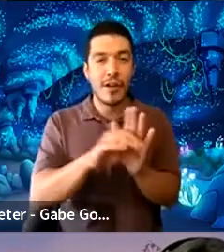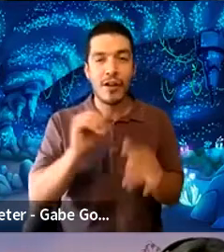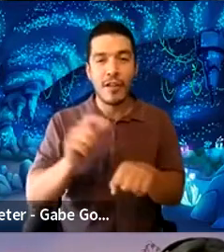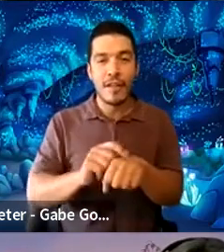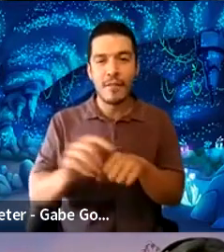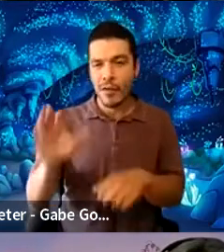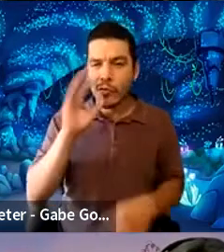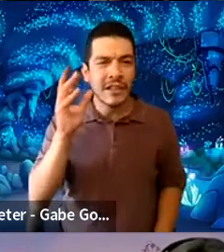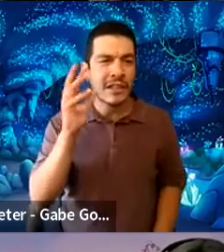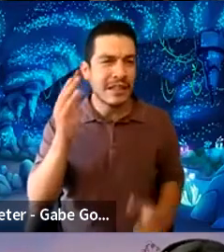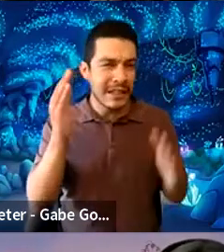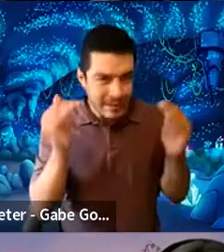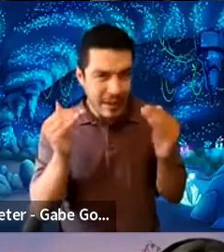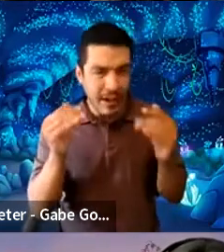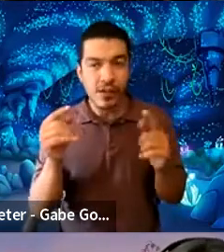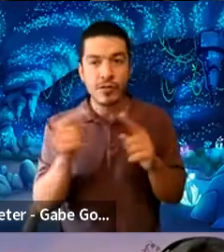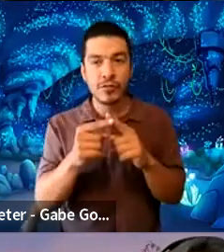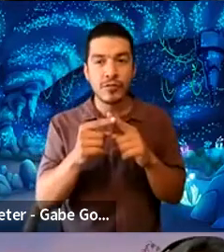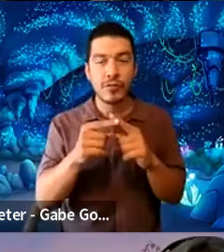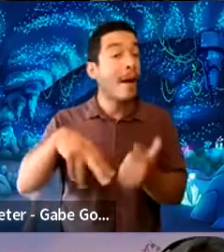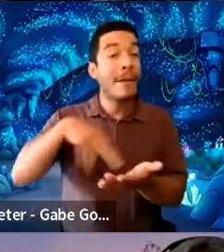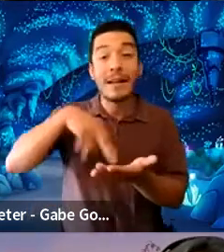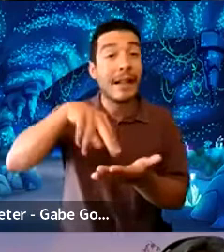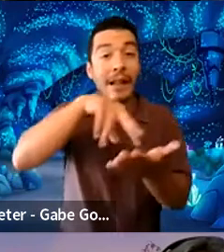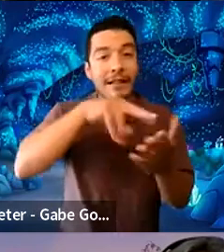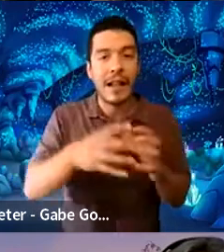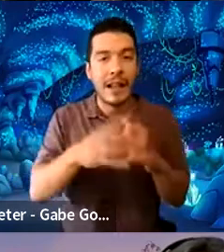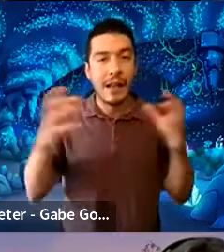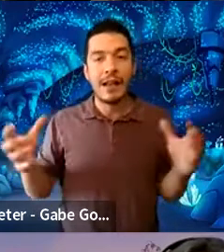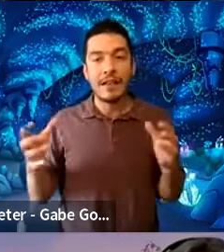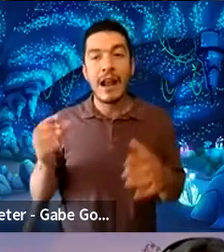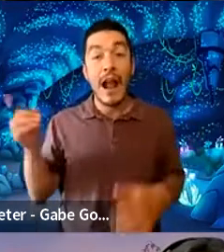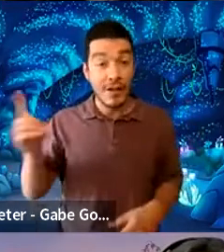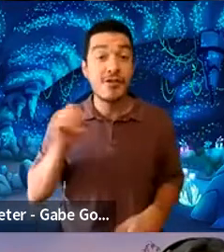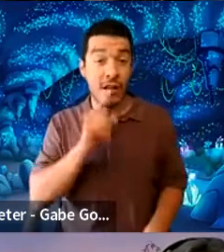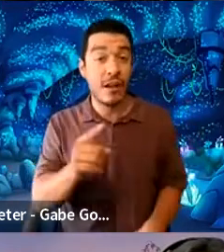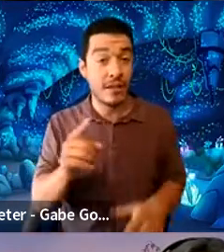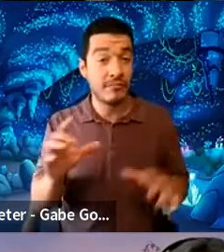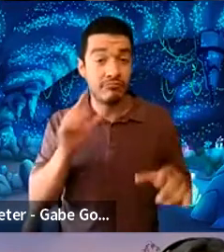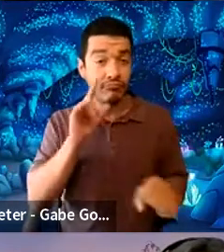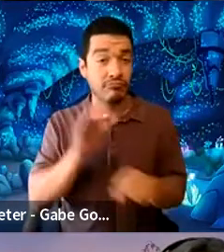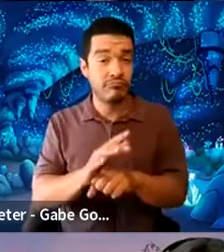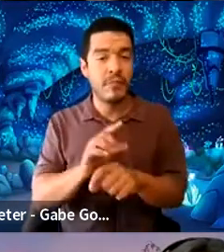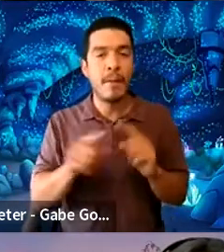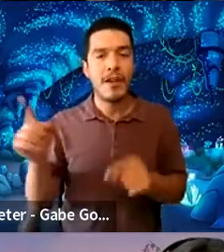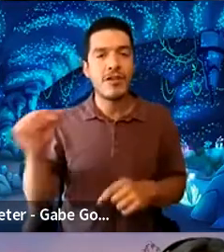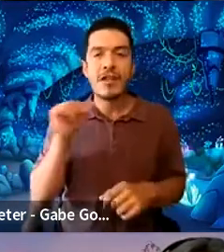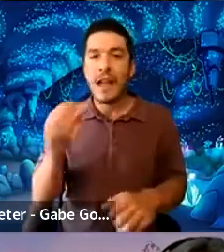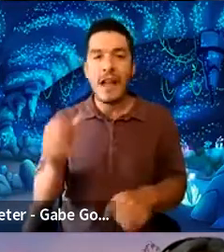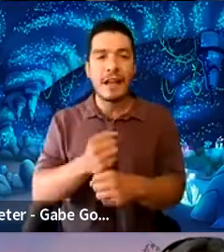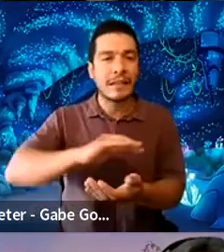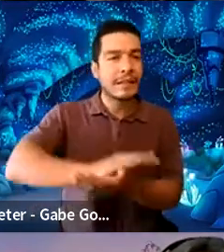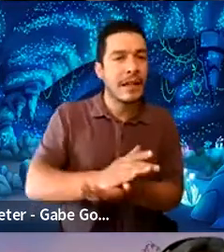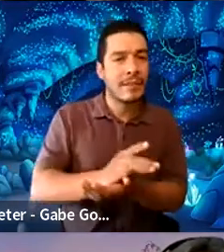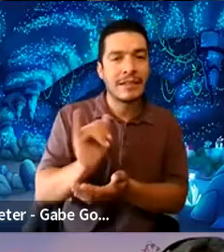would expect is going to just be dancing up a storm, and she does, but she's not getting the steps the way